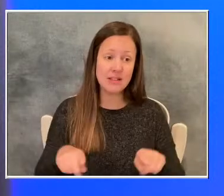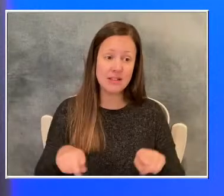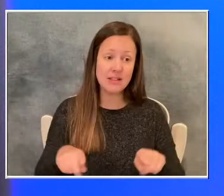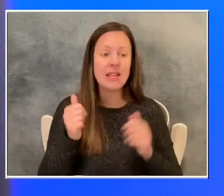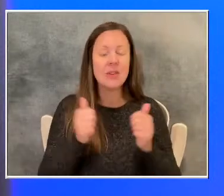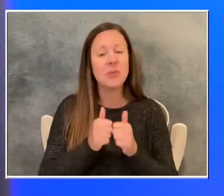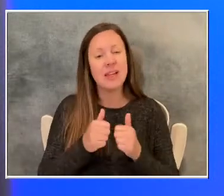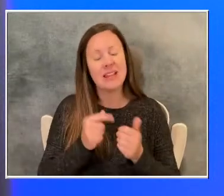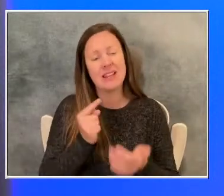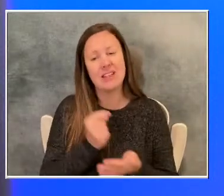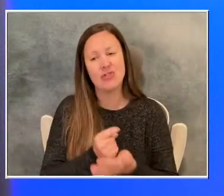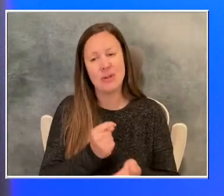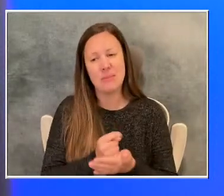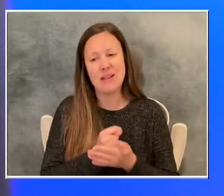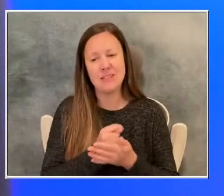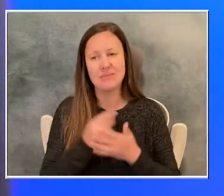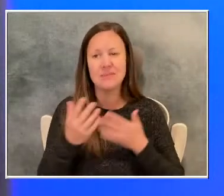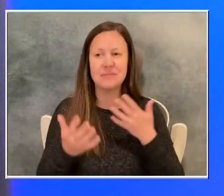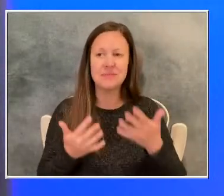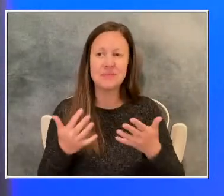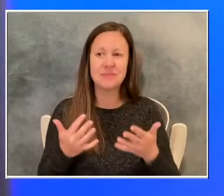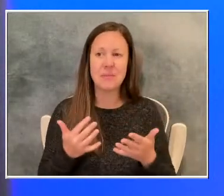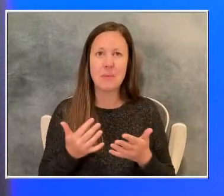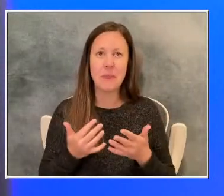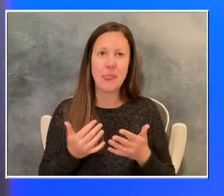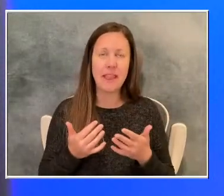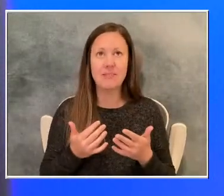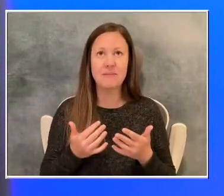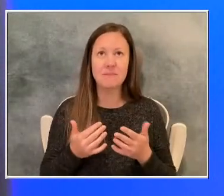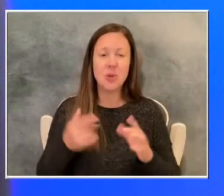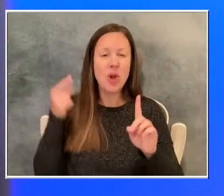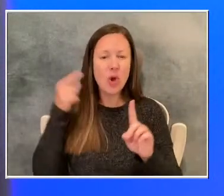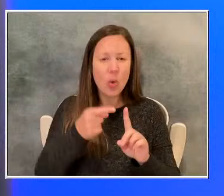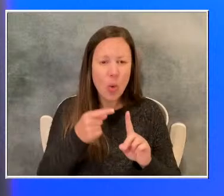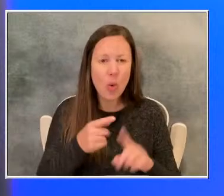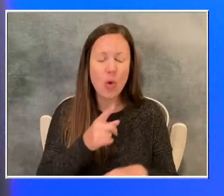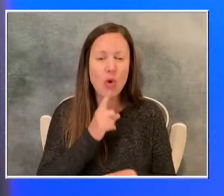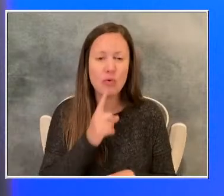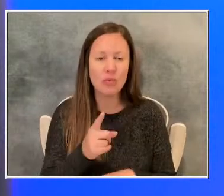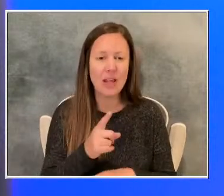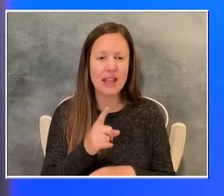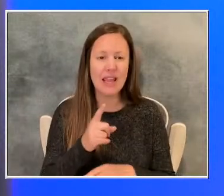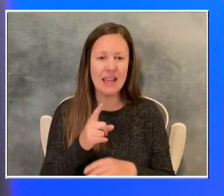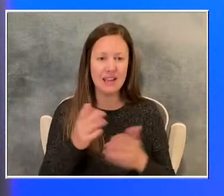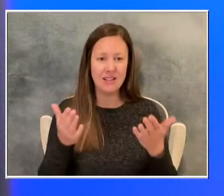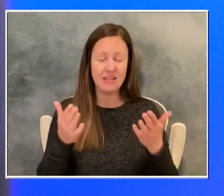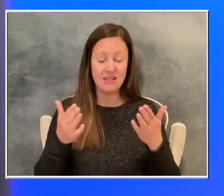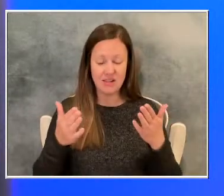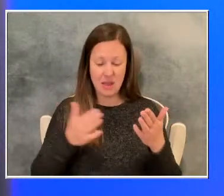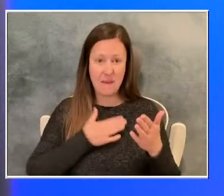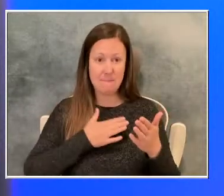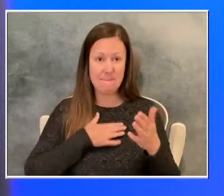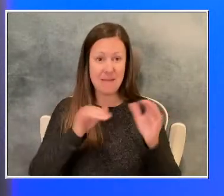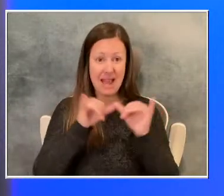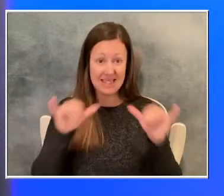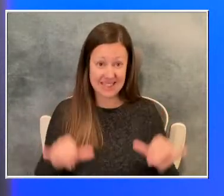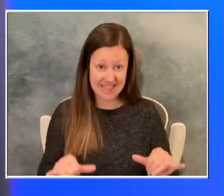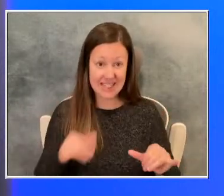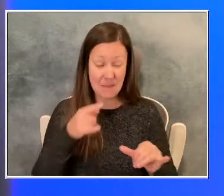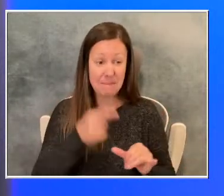to knock the blasts out of my system. So I was very weak and